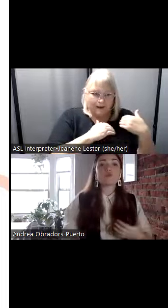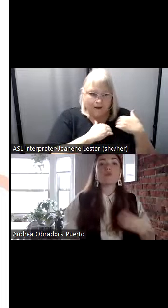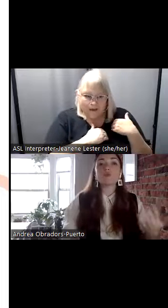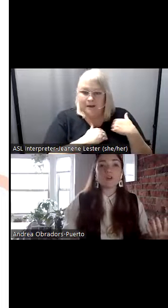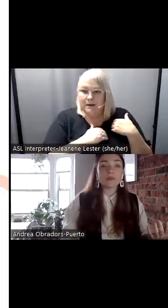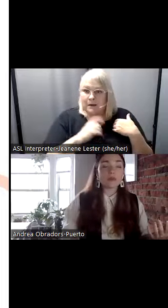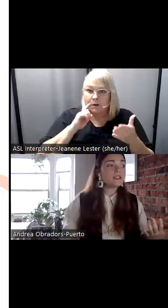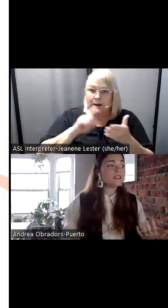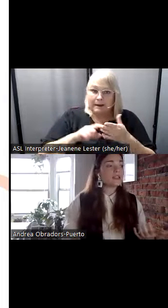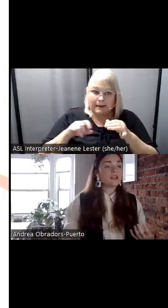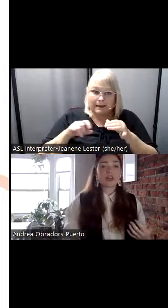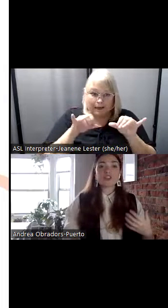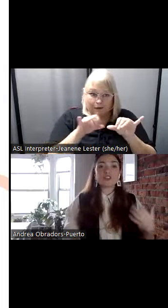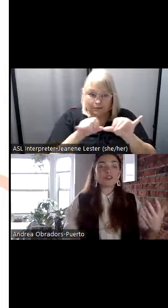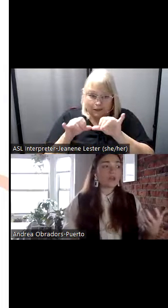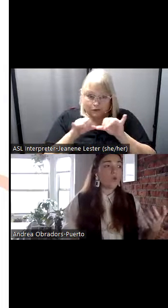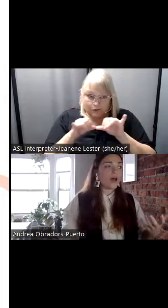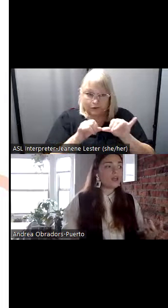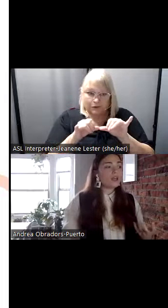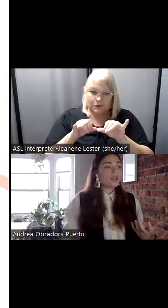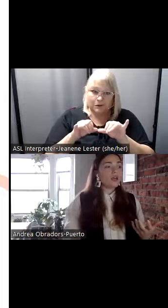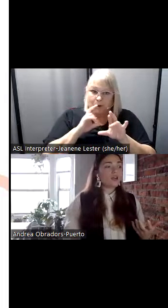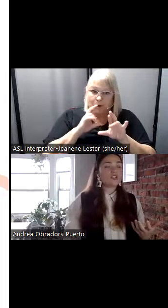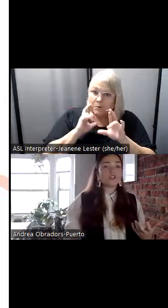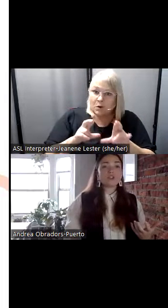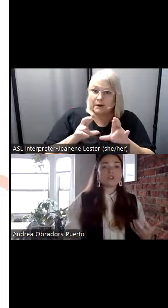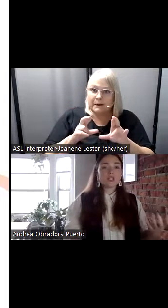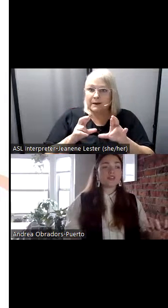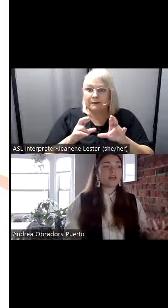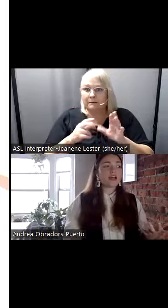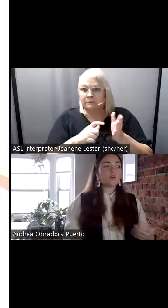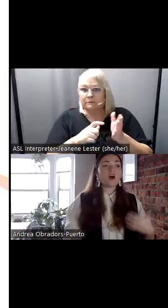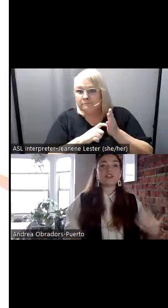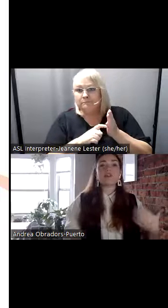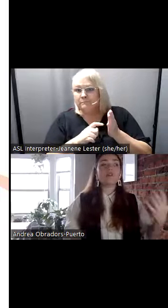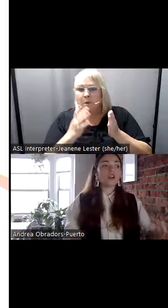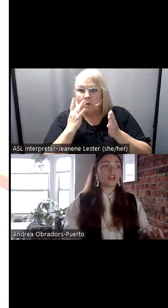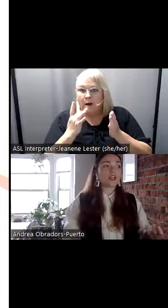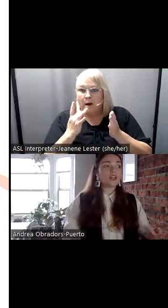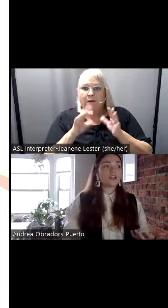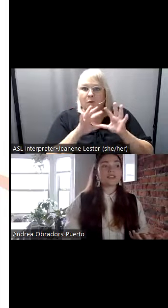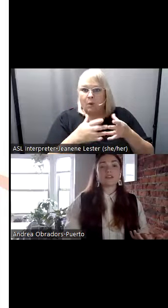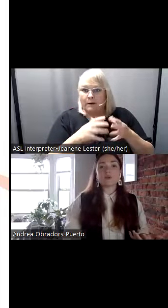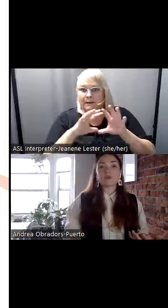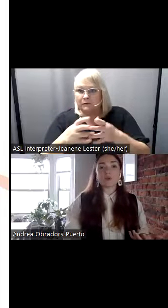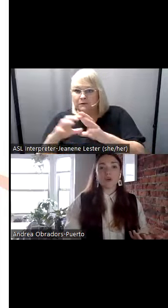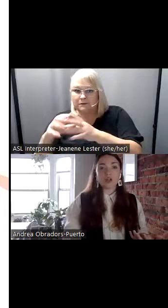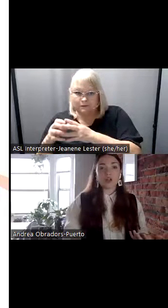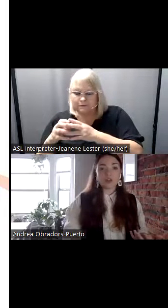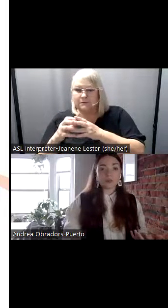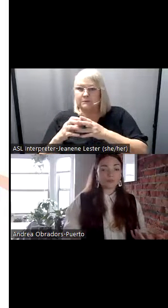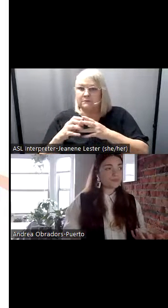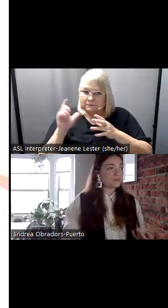of what reporting means, understanding that why, and also consider it as a positive learning system for